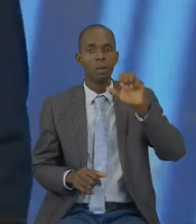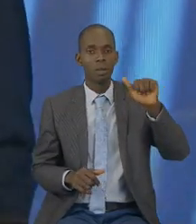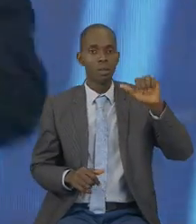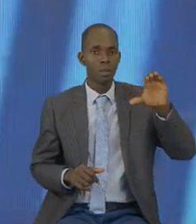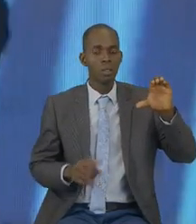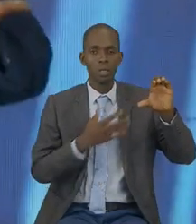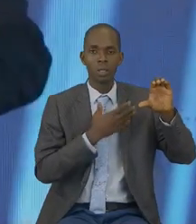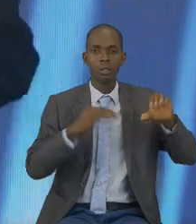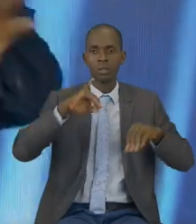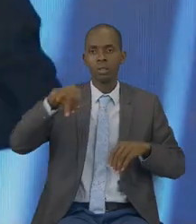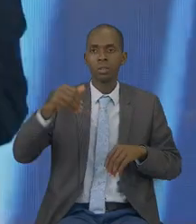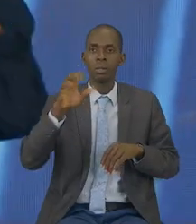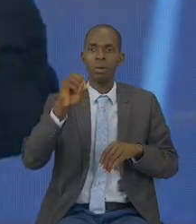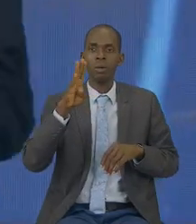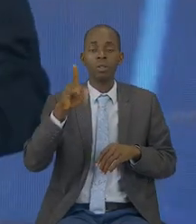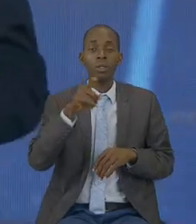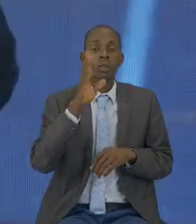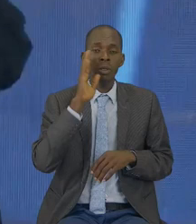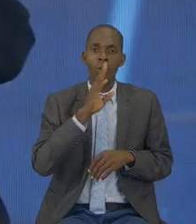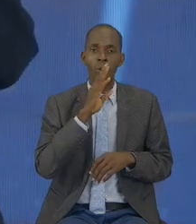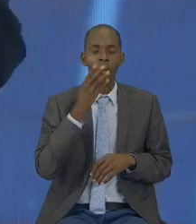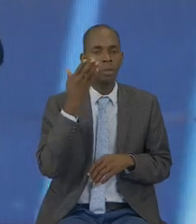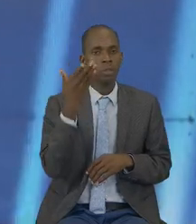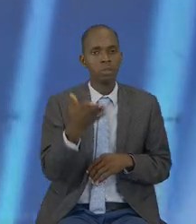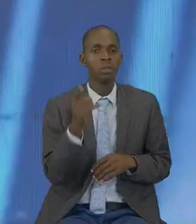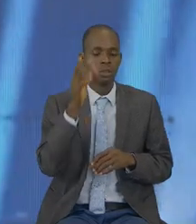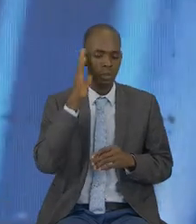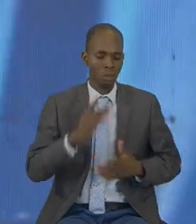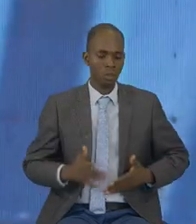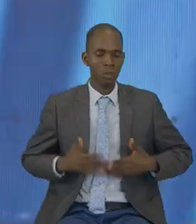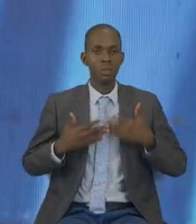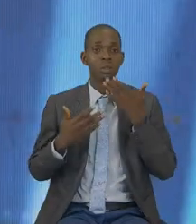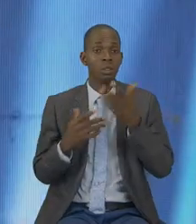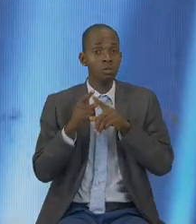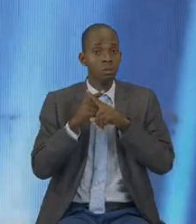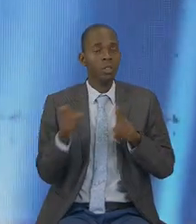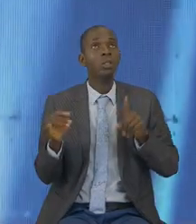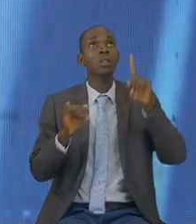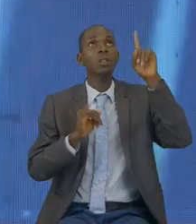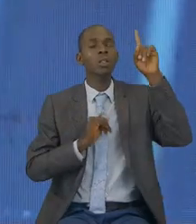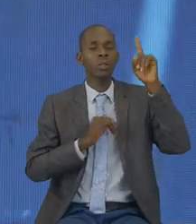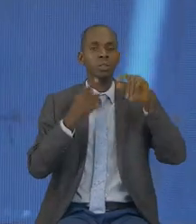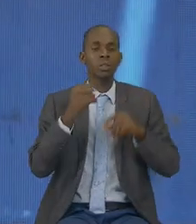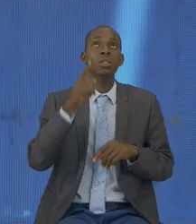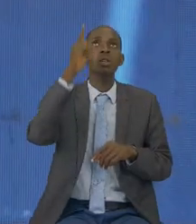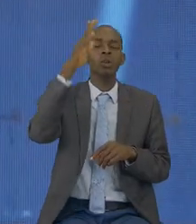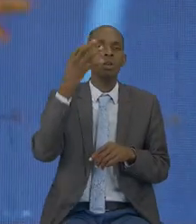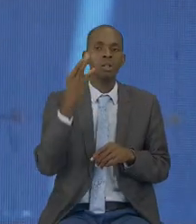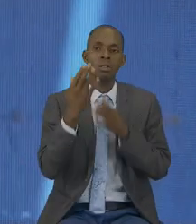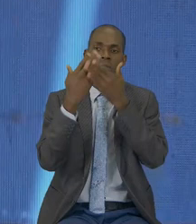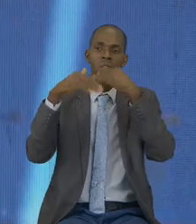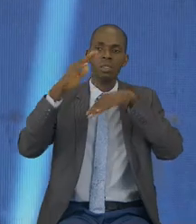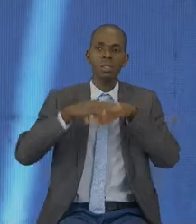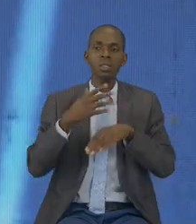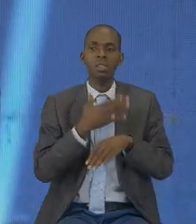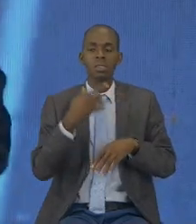there, and you will live in all those prepared places, but I, the God of heaven and the God